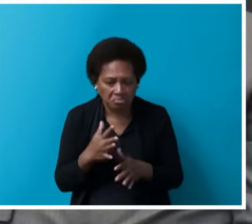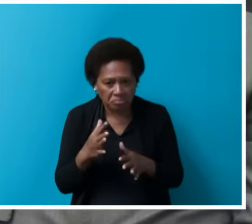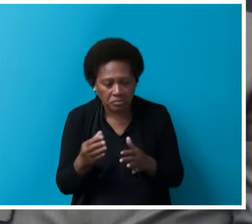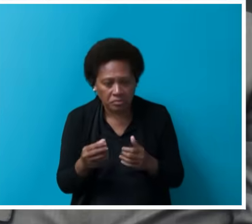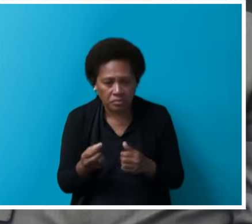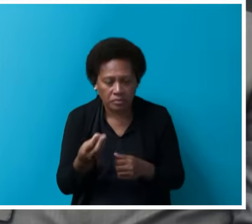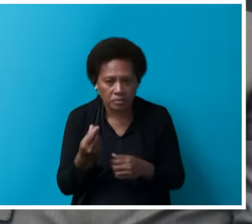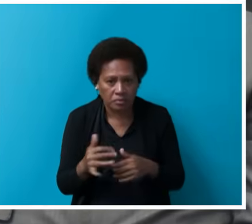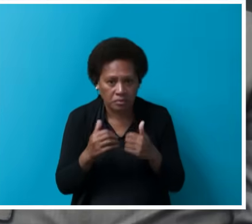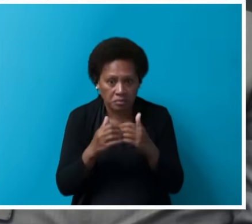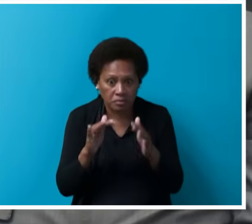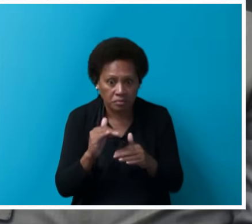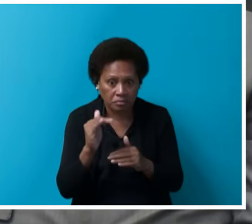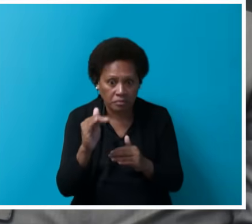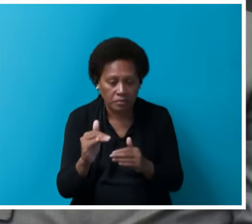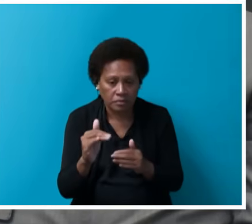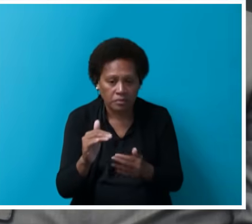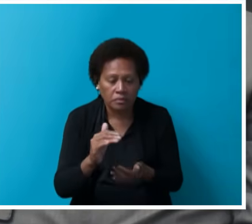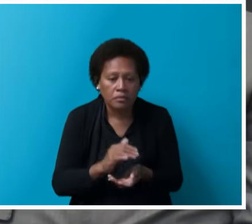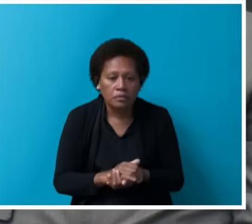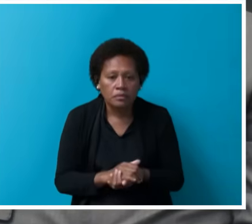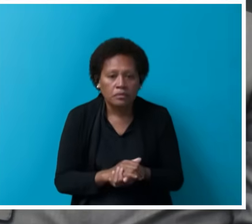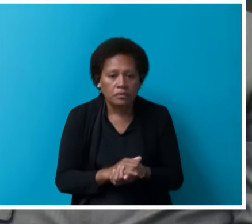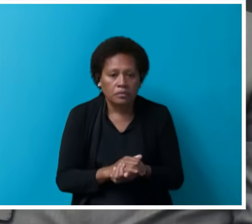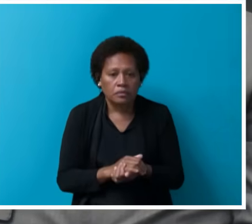can diversify these, and